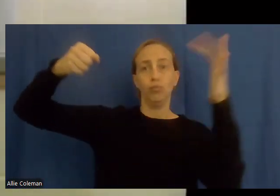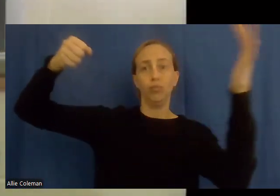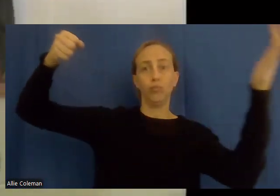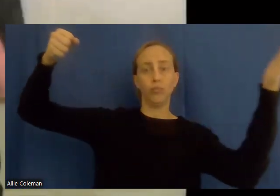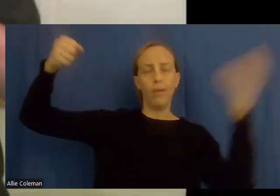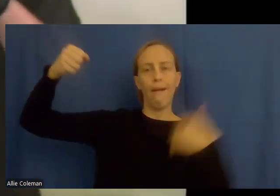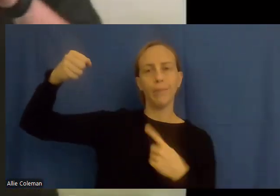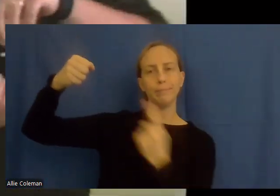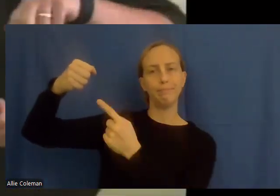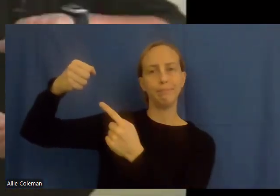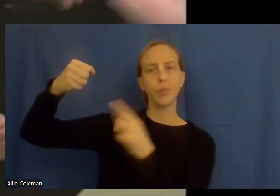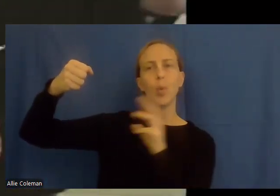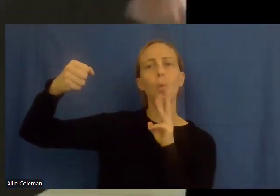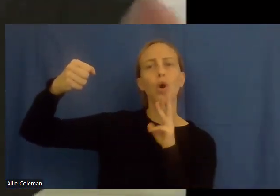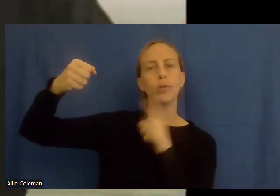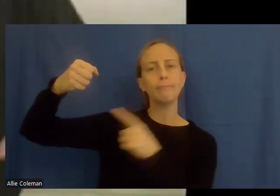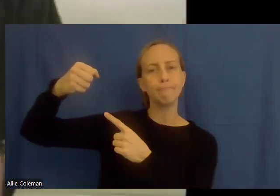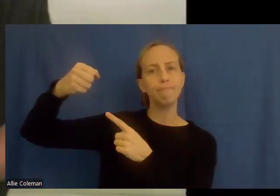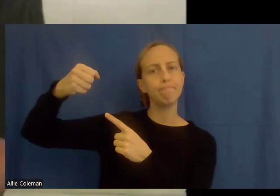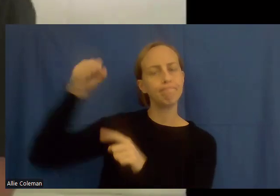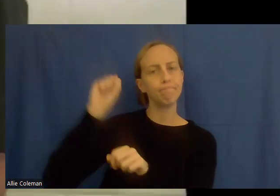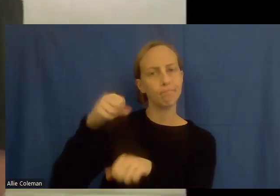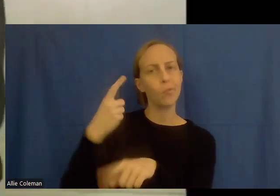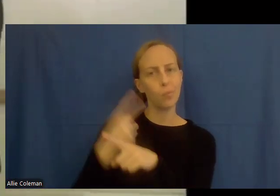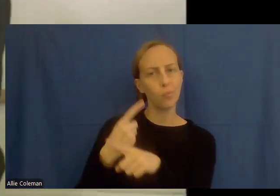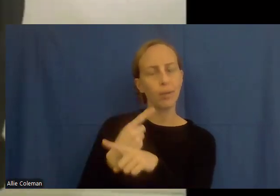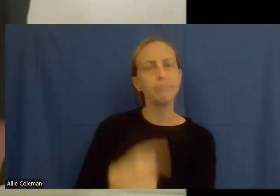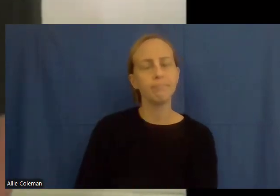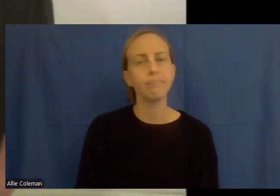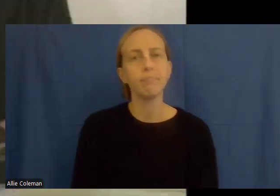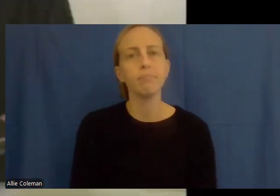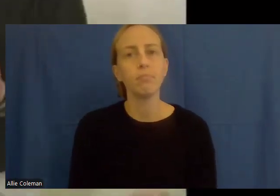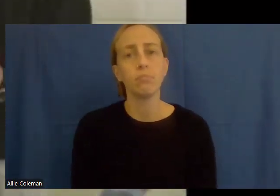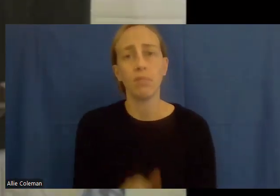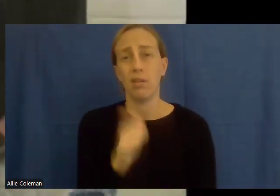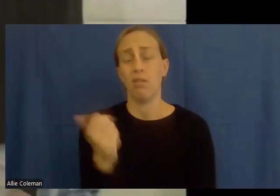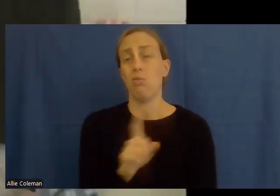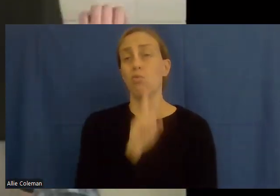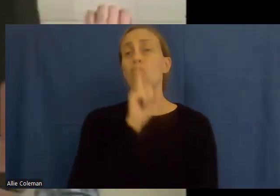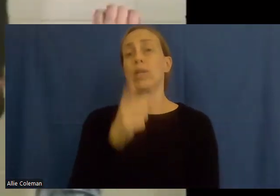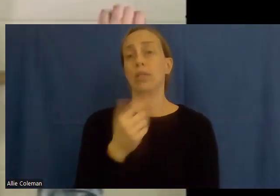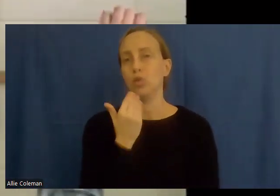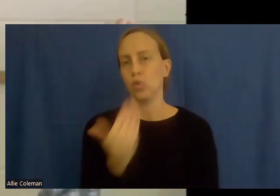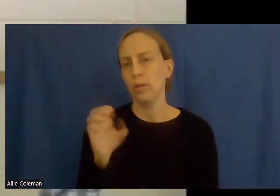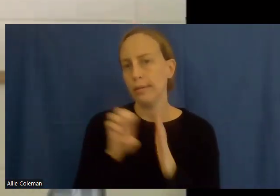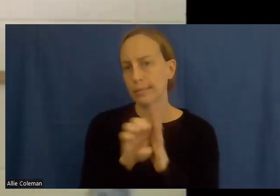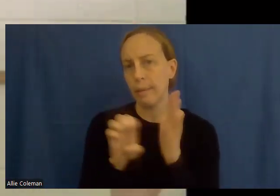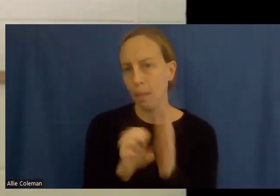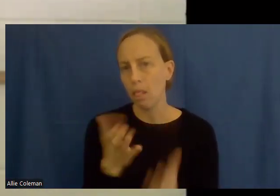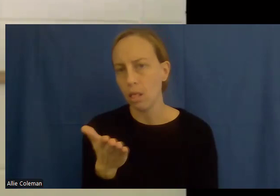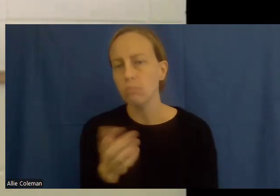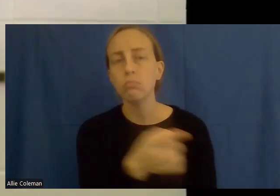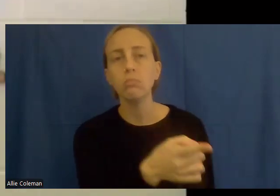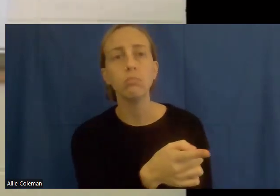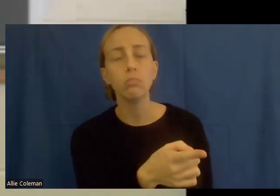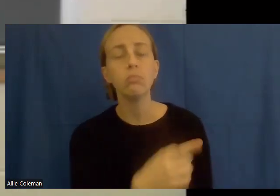lift it up, and there's water that's collected. If you take the lid and set it on the stove, and then you have water that runs everywhere. Another really good example you've all experienced. If you have